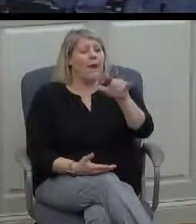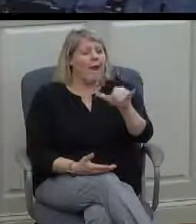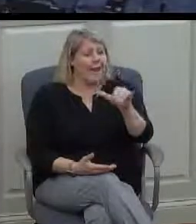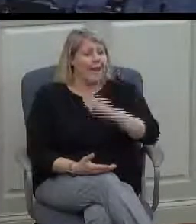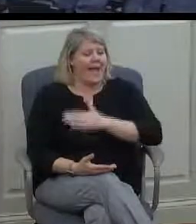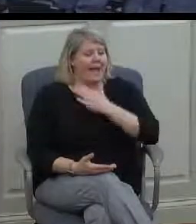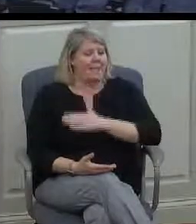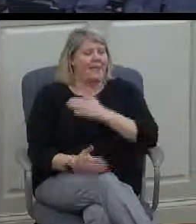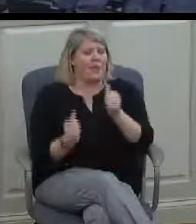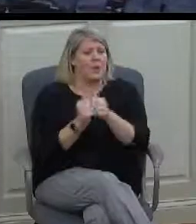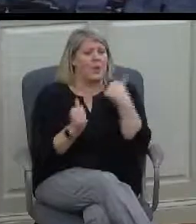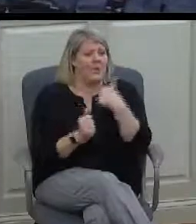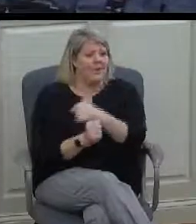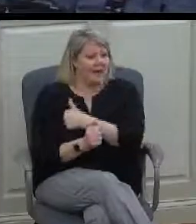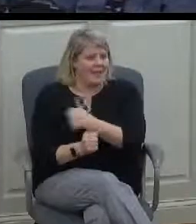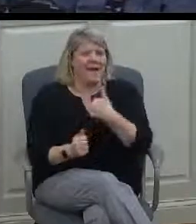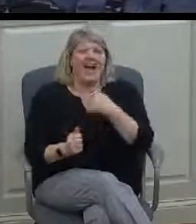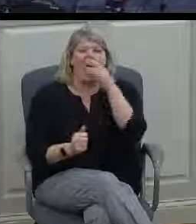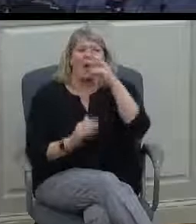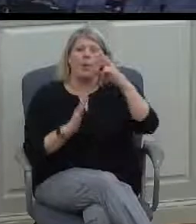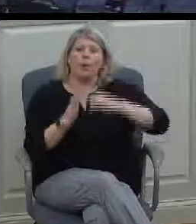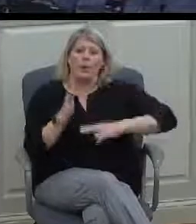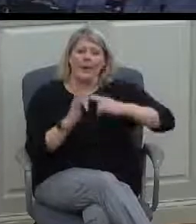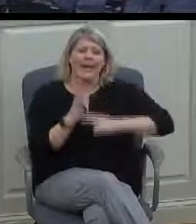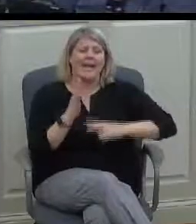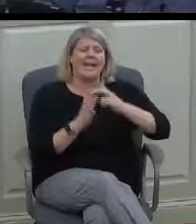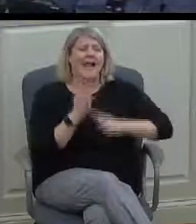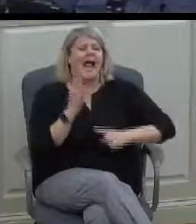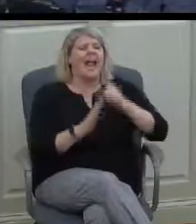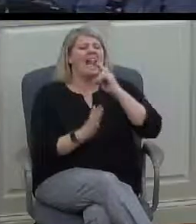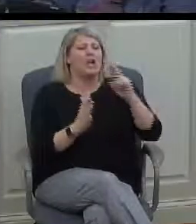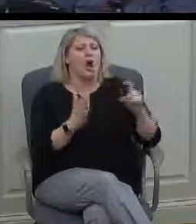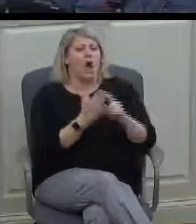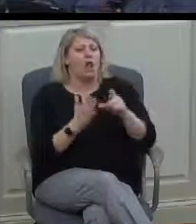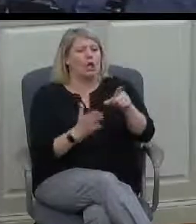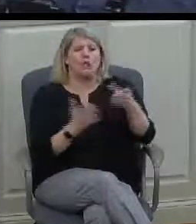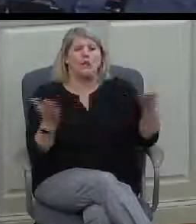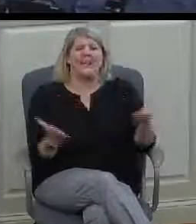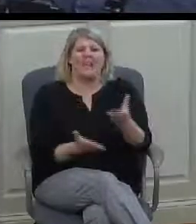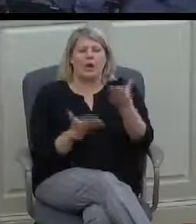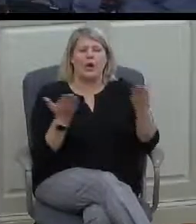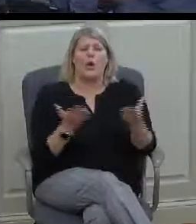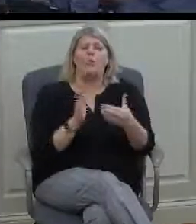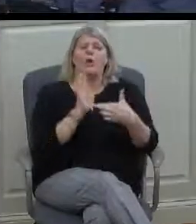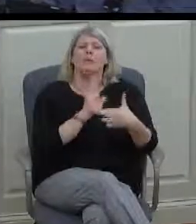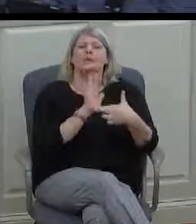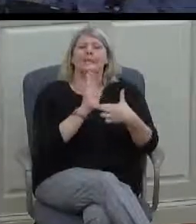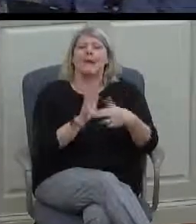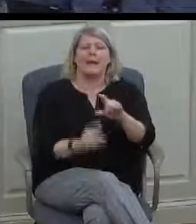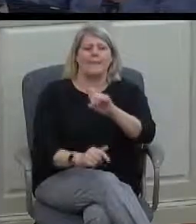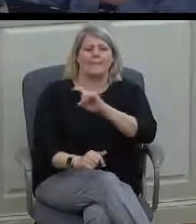this and acknowledge your presence as representative of the Police Department.